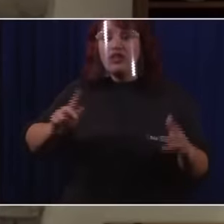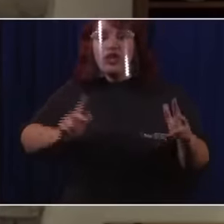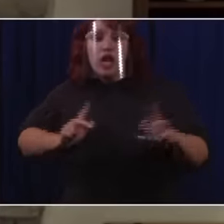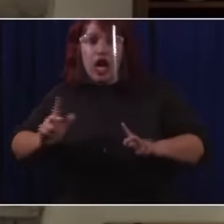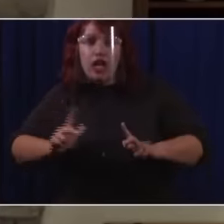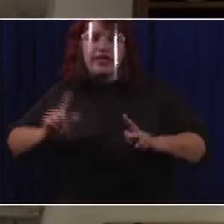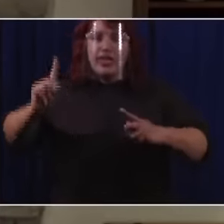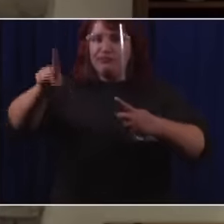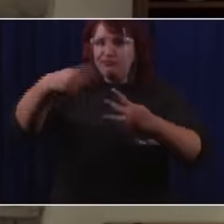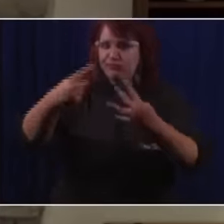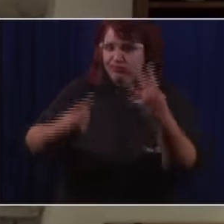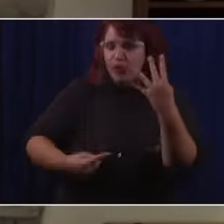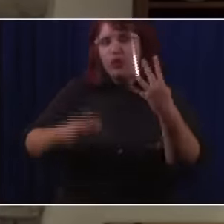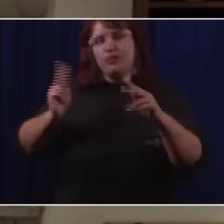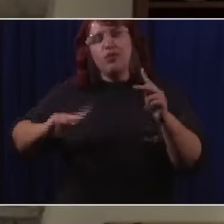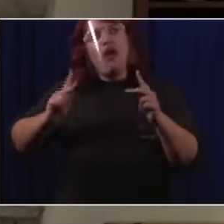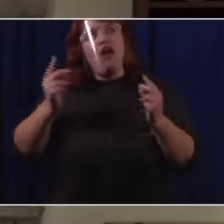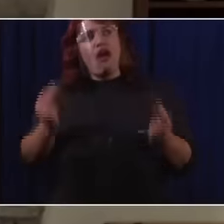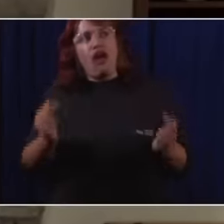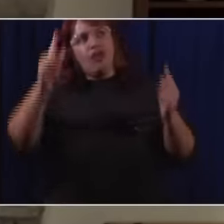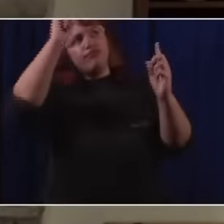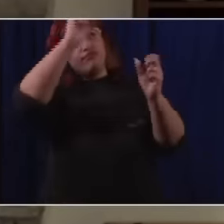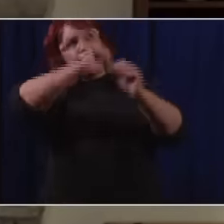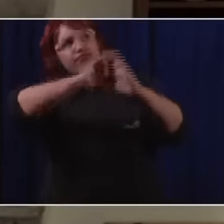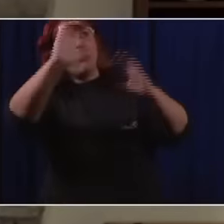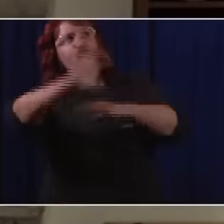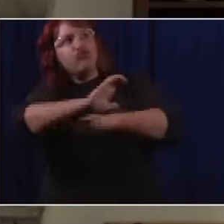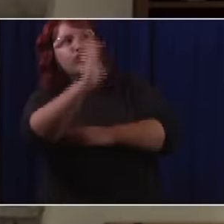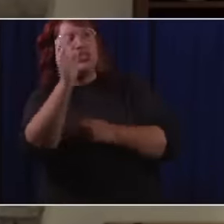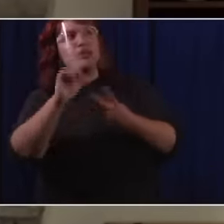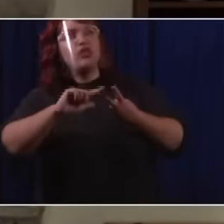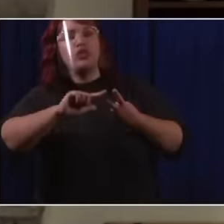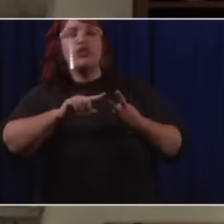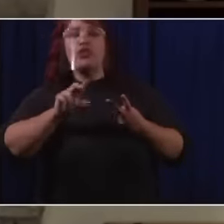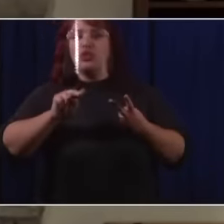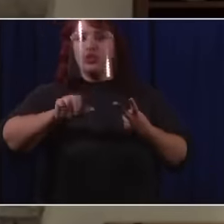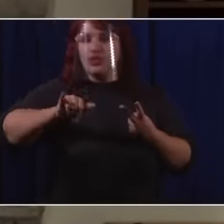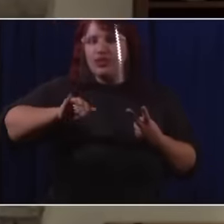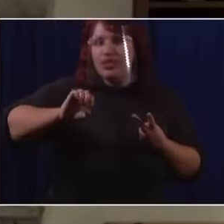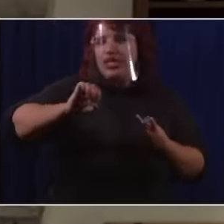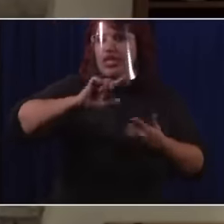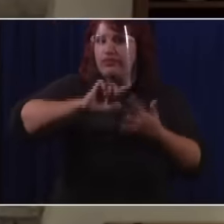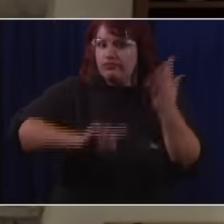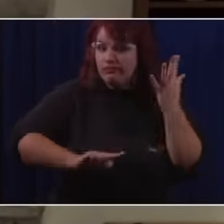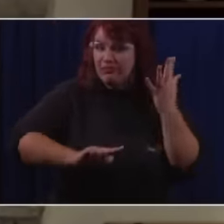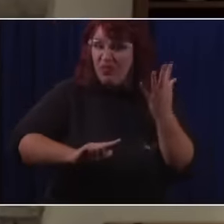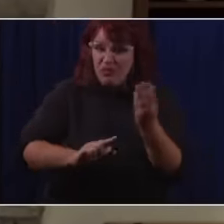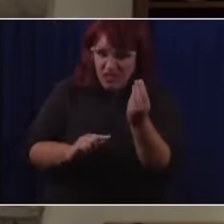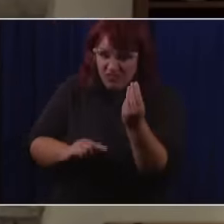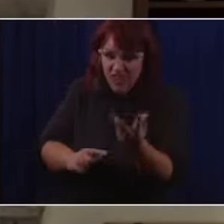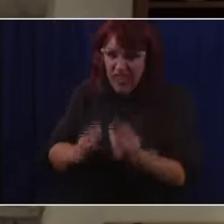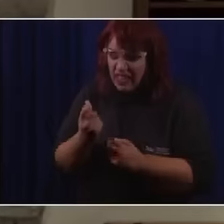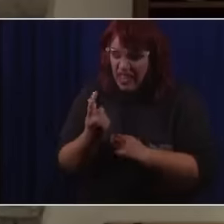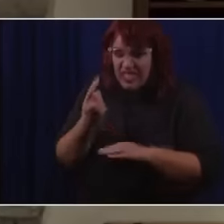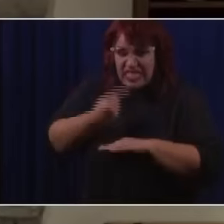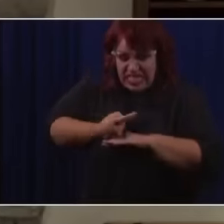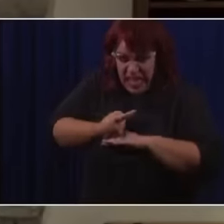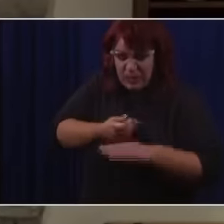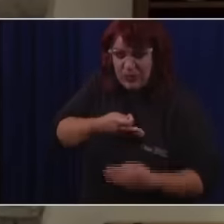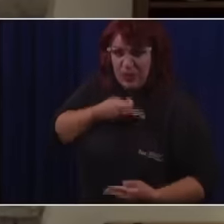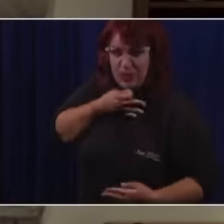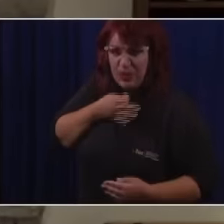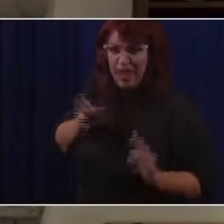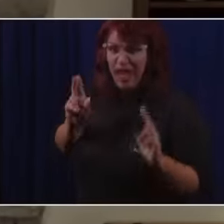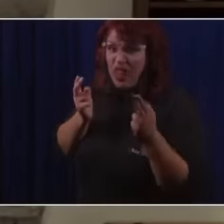translate into moving through Christmas and New Year's. But with Halloween just 11 days away, and it's become really the biggest party